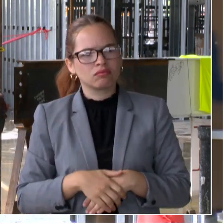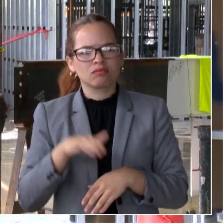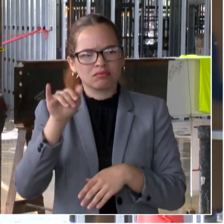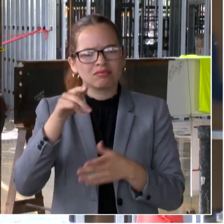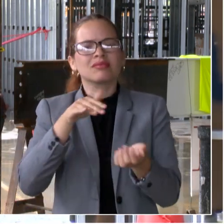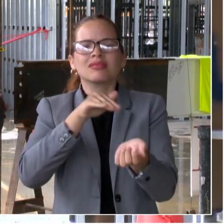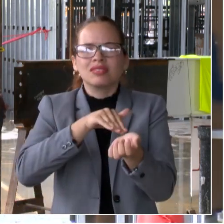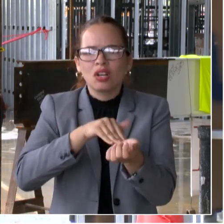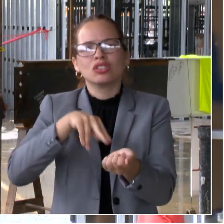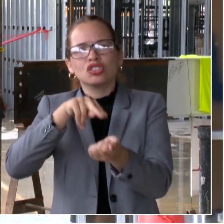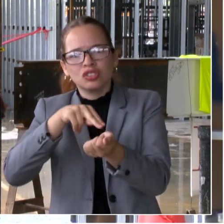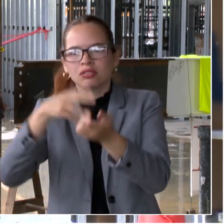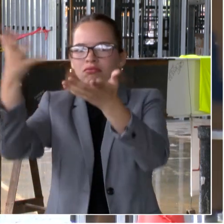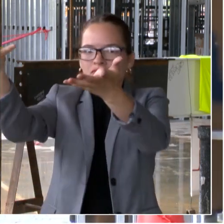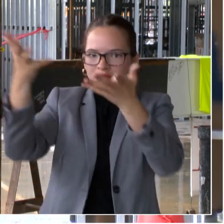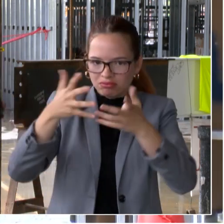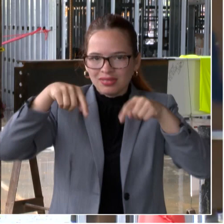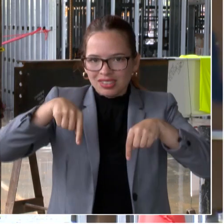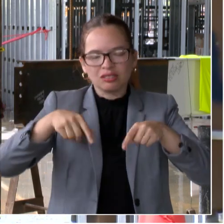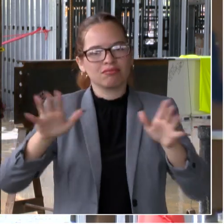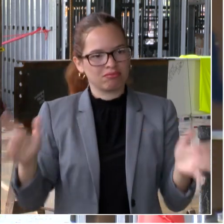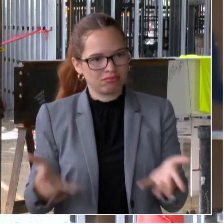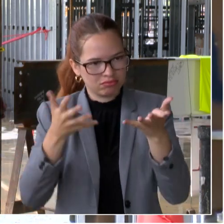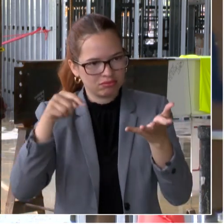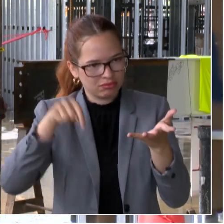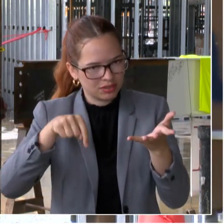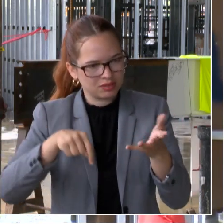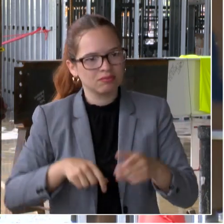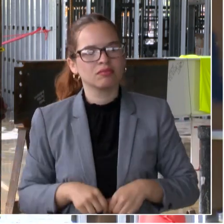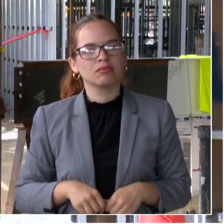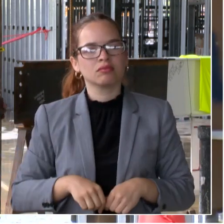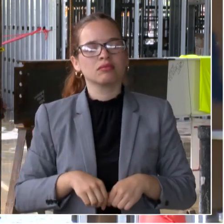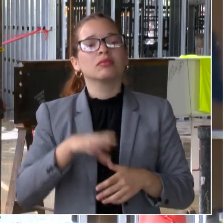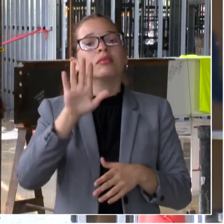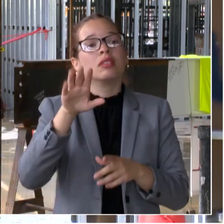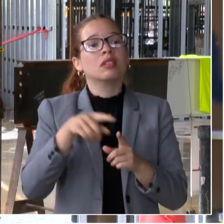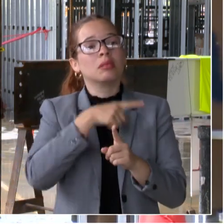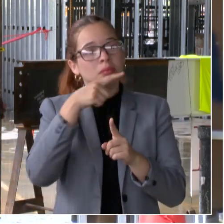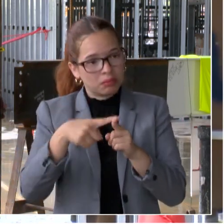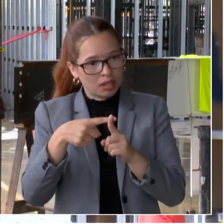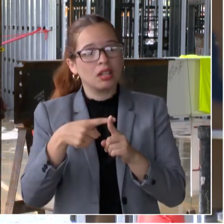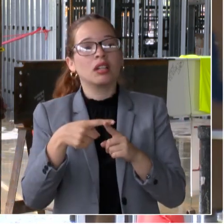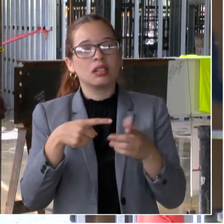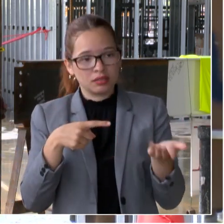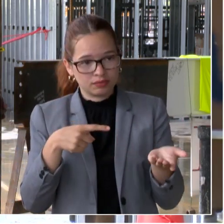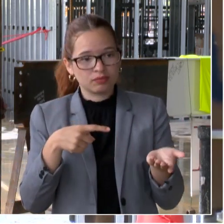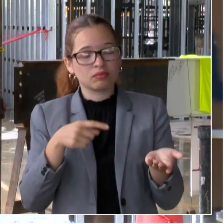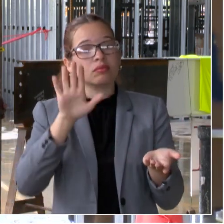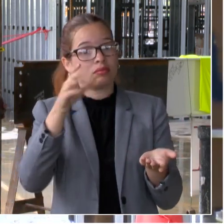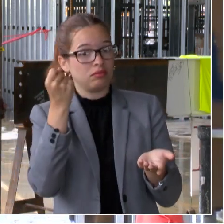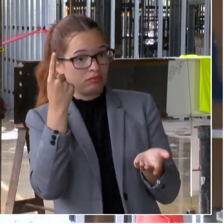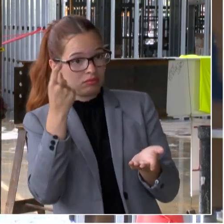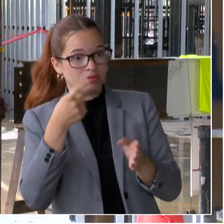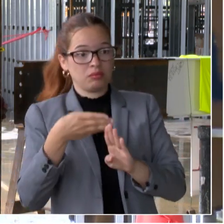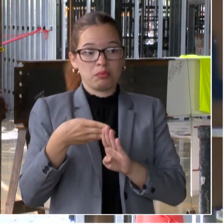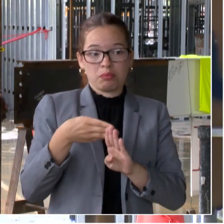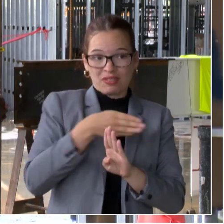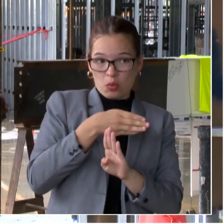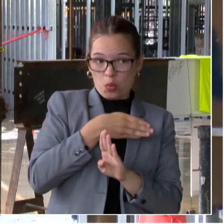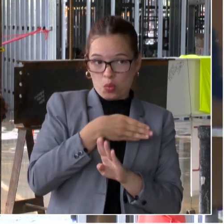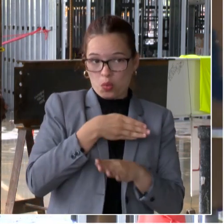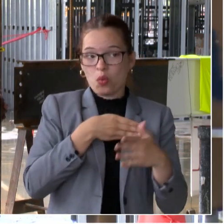our new facility. And last but not least, a great friend of the district and of children in